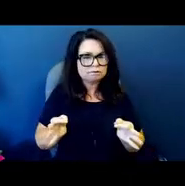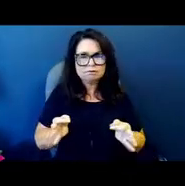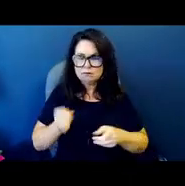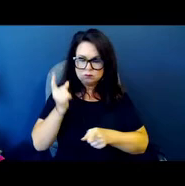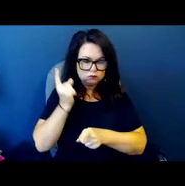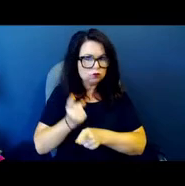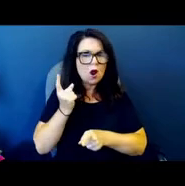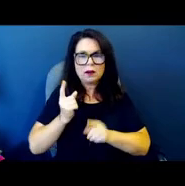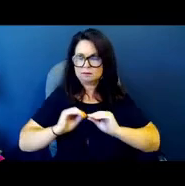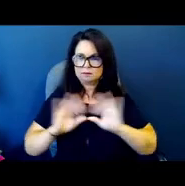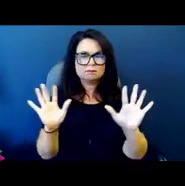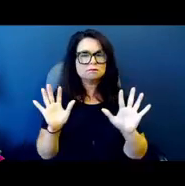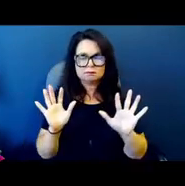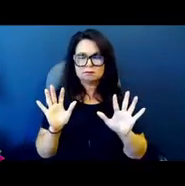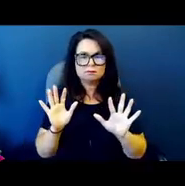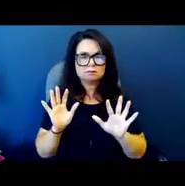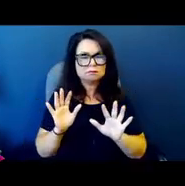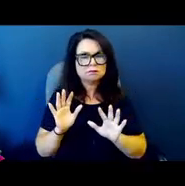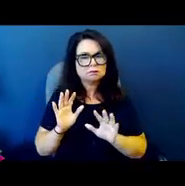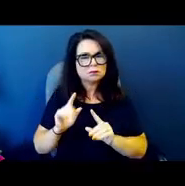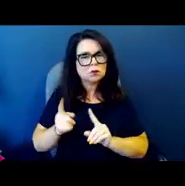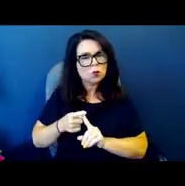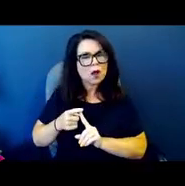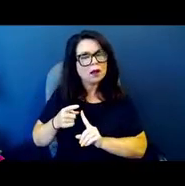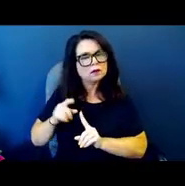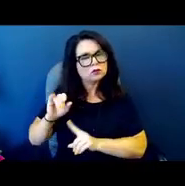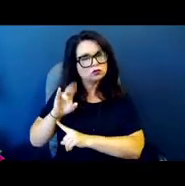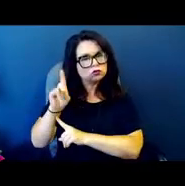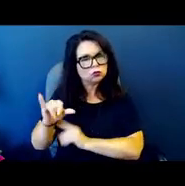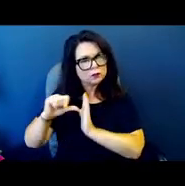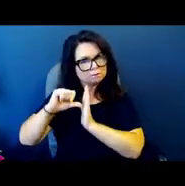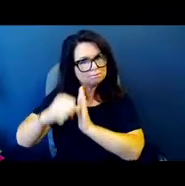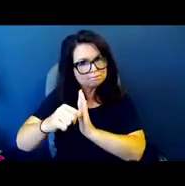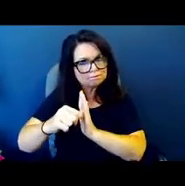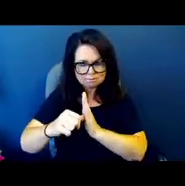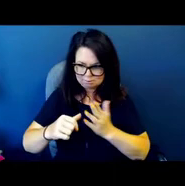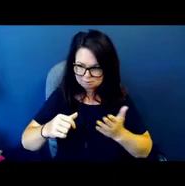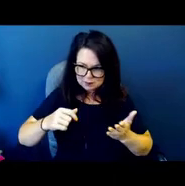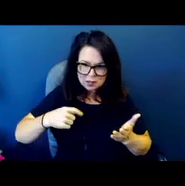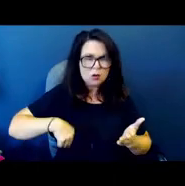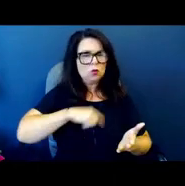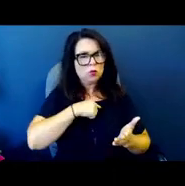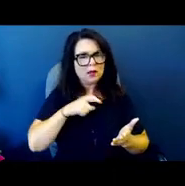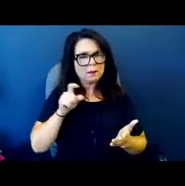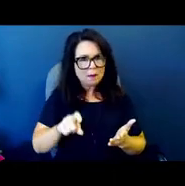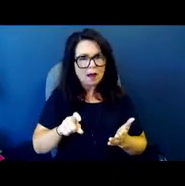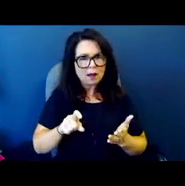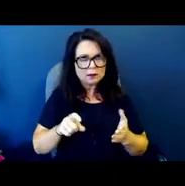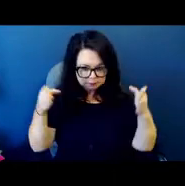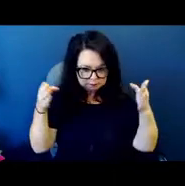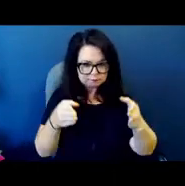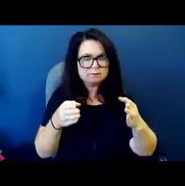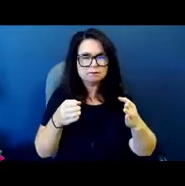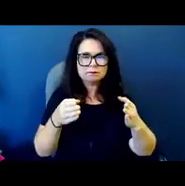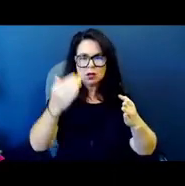that out. It's we need to work on, you know, educating people with disabilities